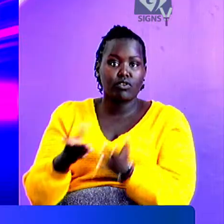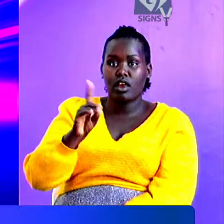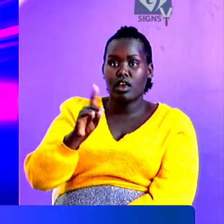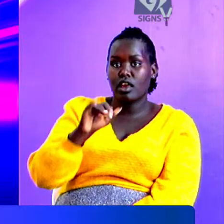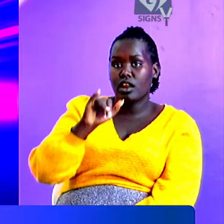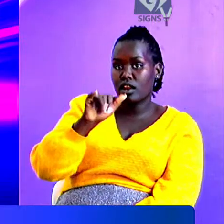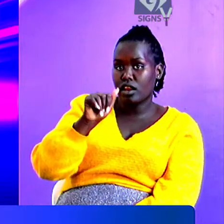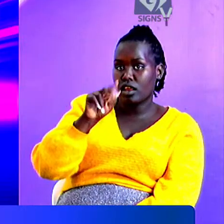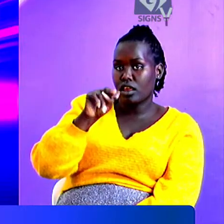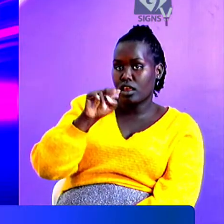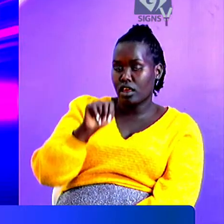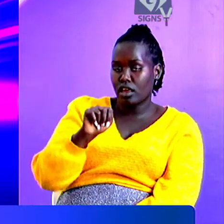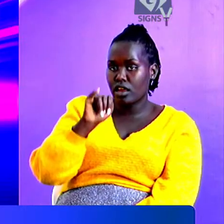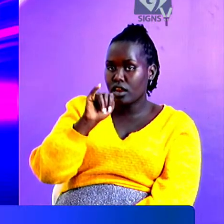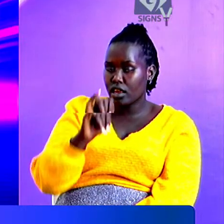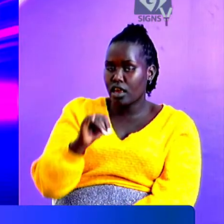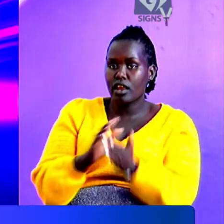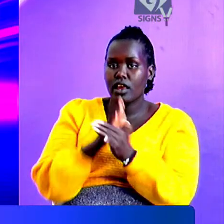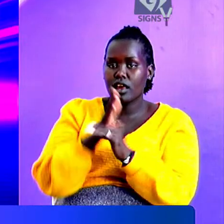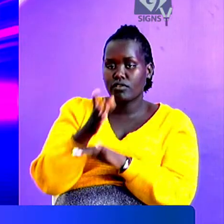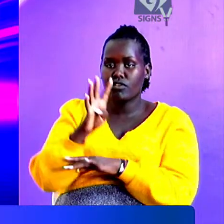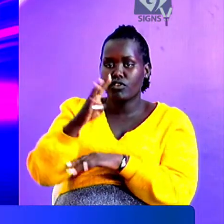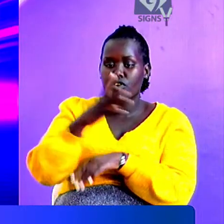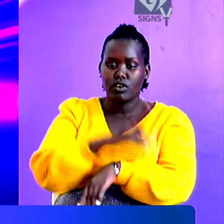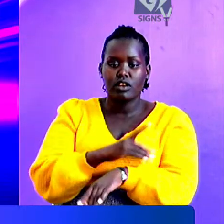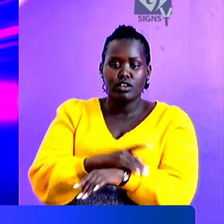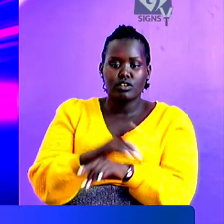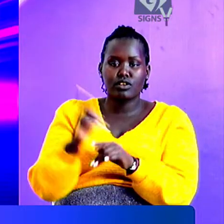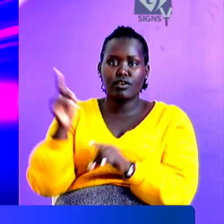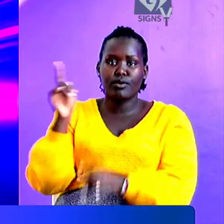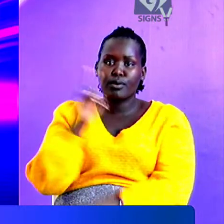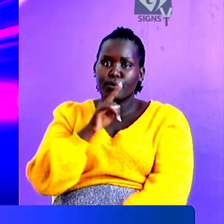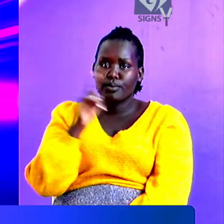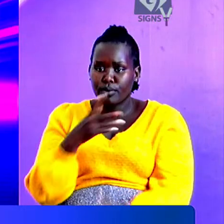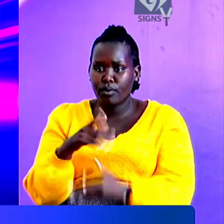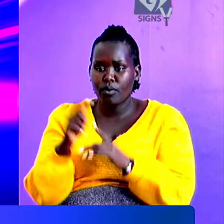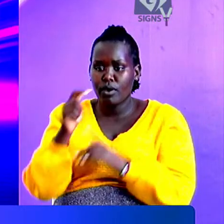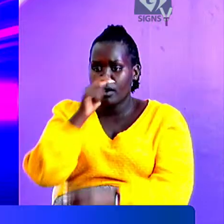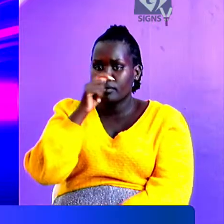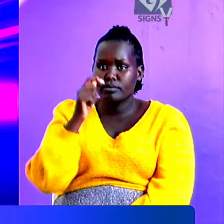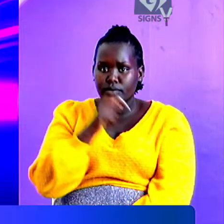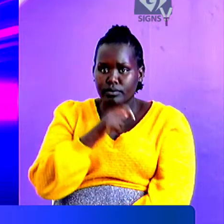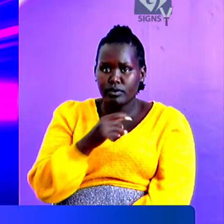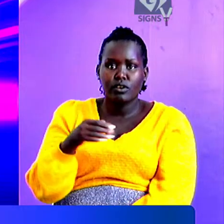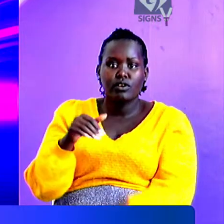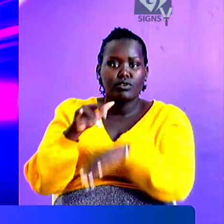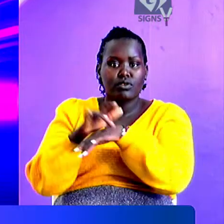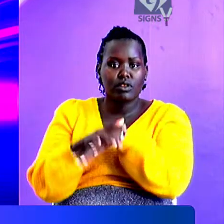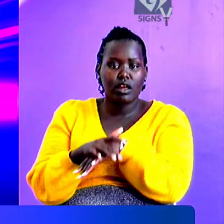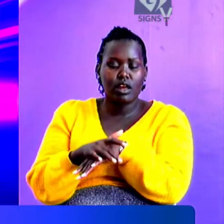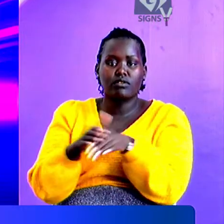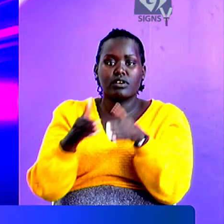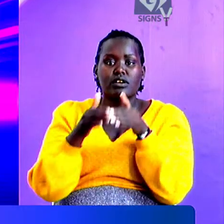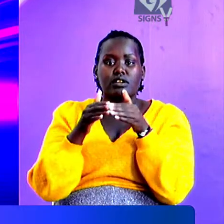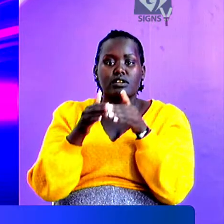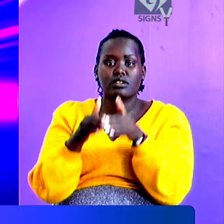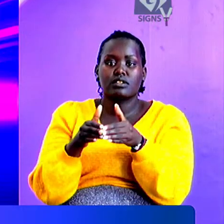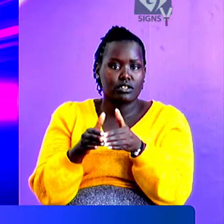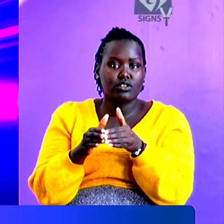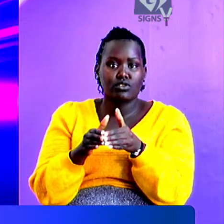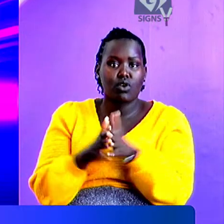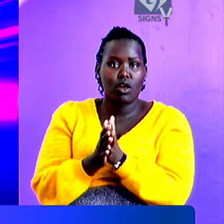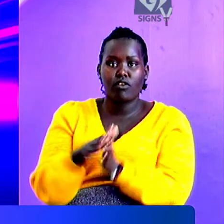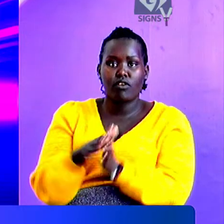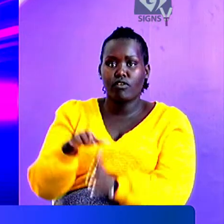4 days of torture in Tanzania, to the earlier seizure and sexual assault of Boniface Mwangi and